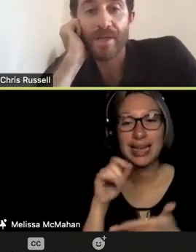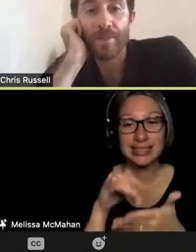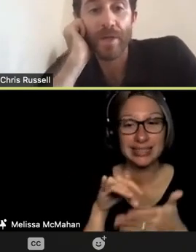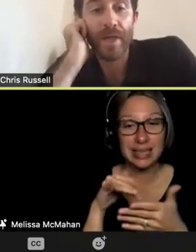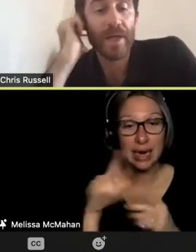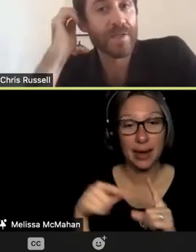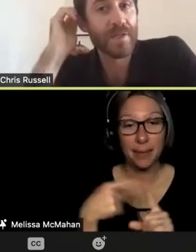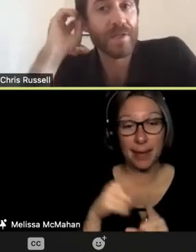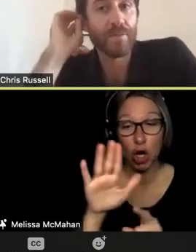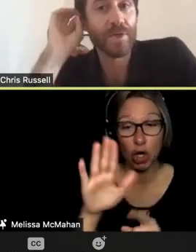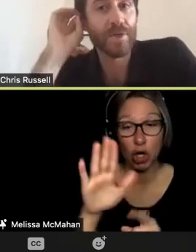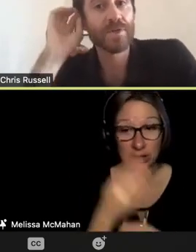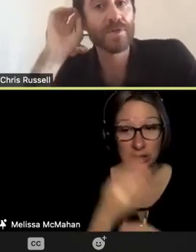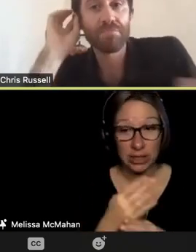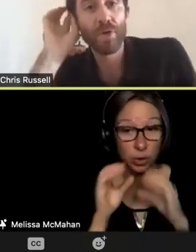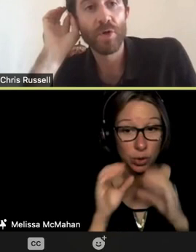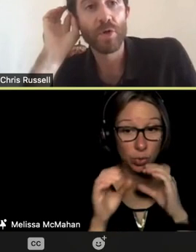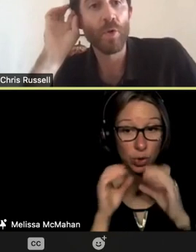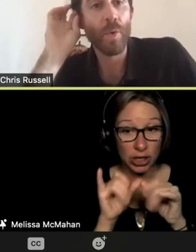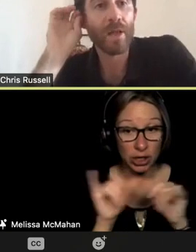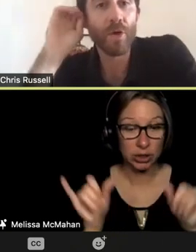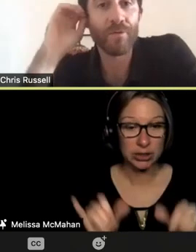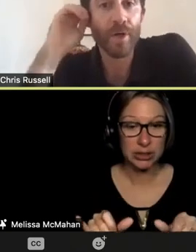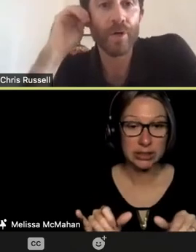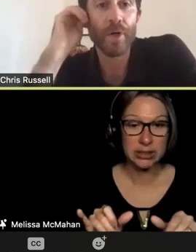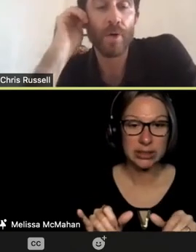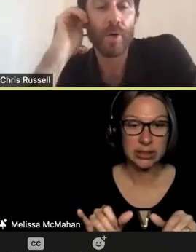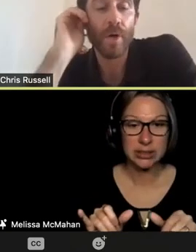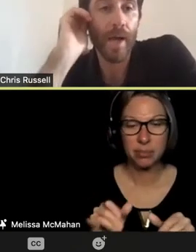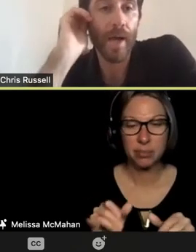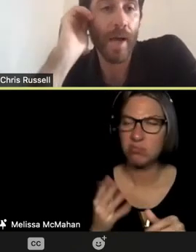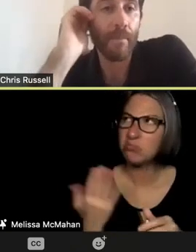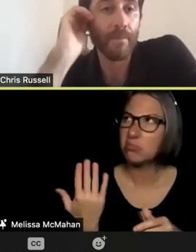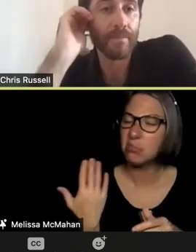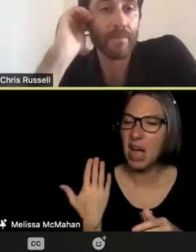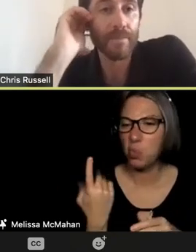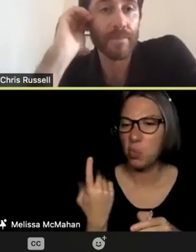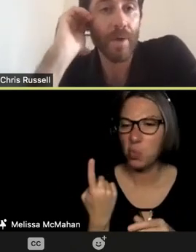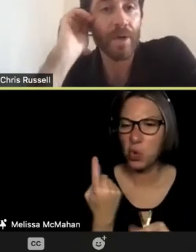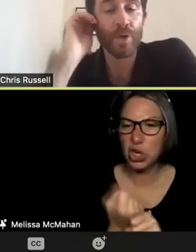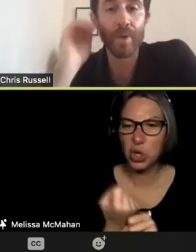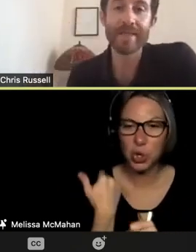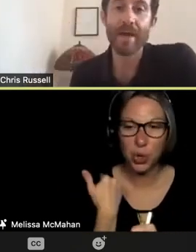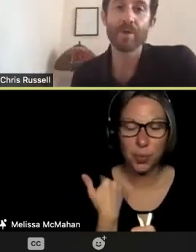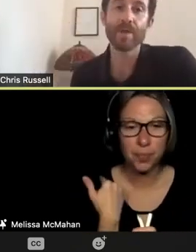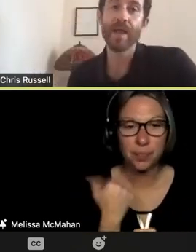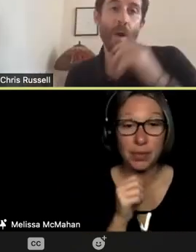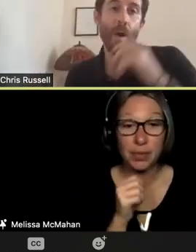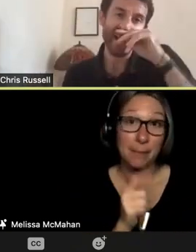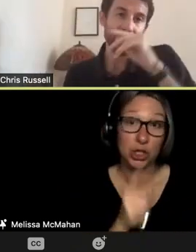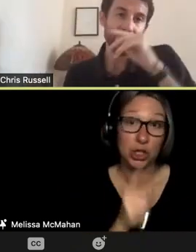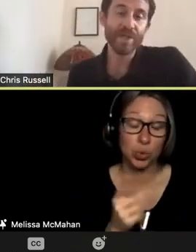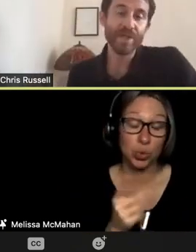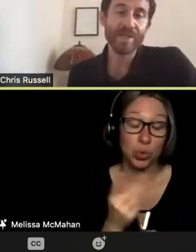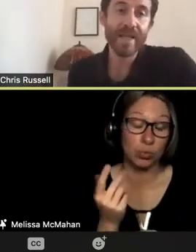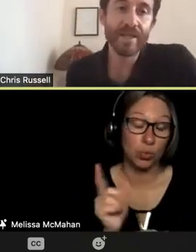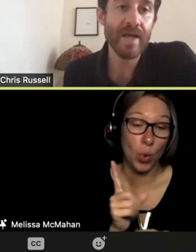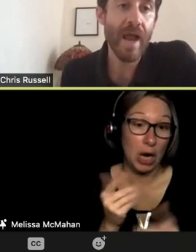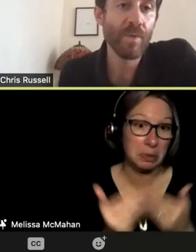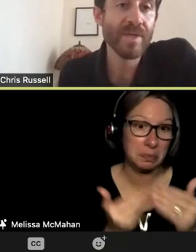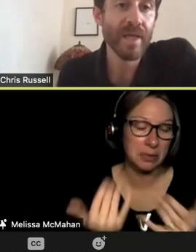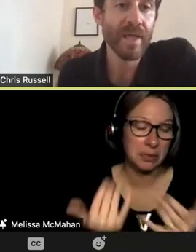about her son's communication system, which is a little while ago, over a year ago. So I'm not sure where he's at with it now, but what